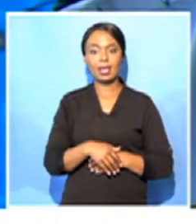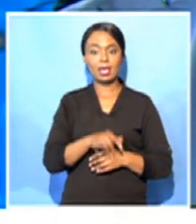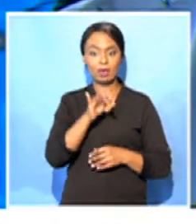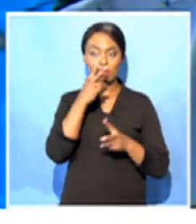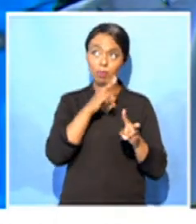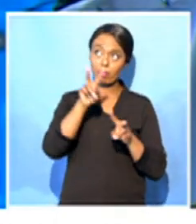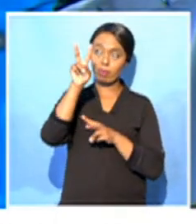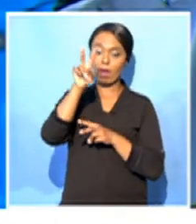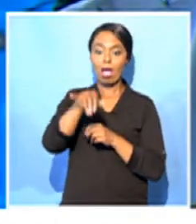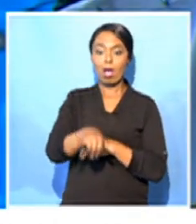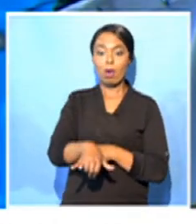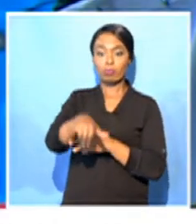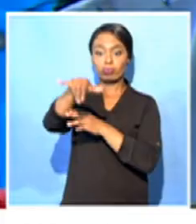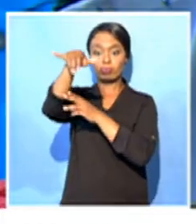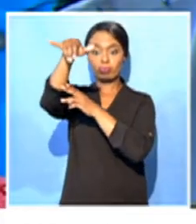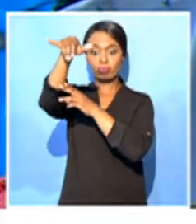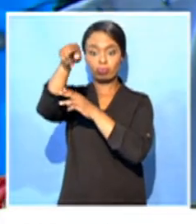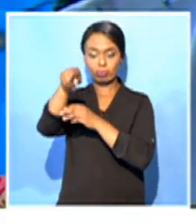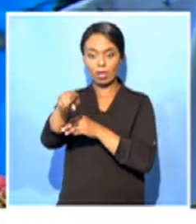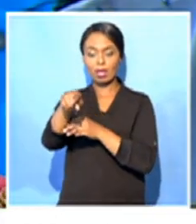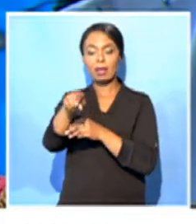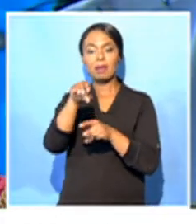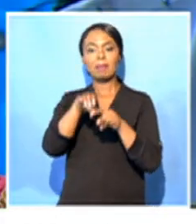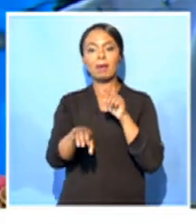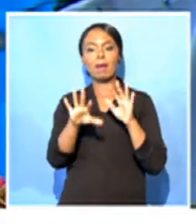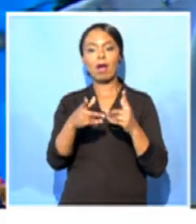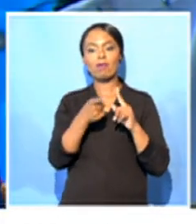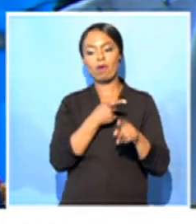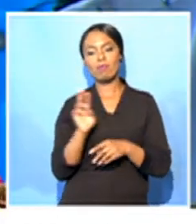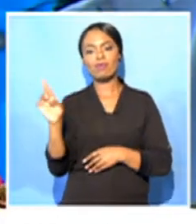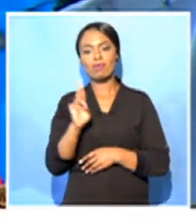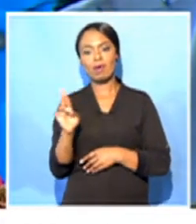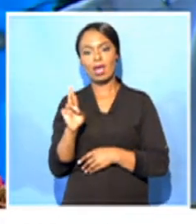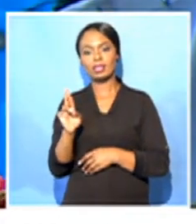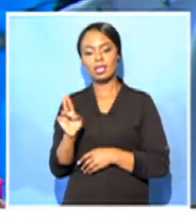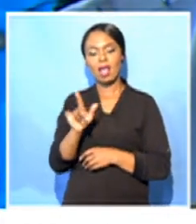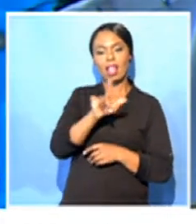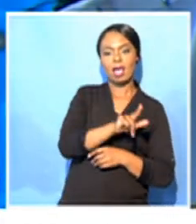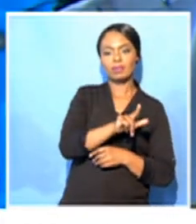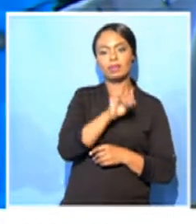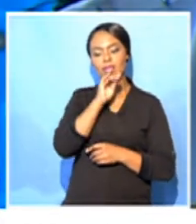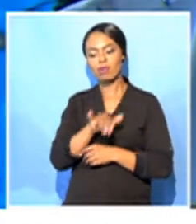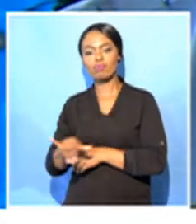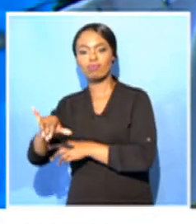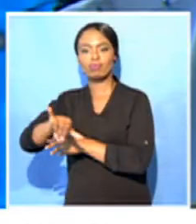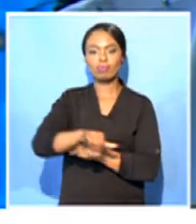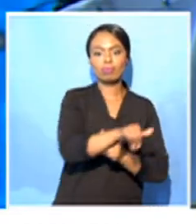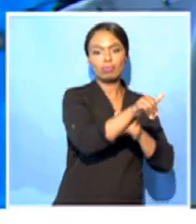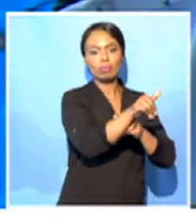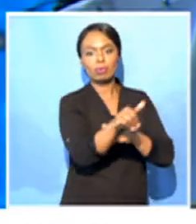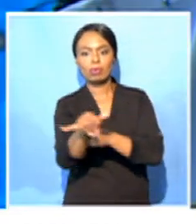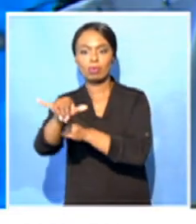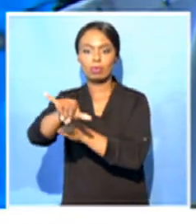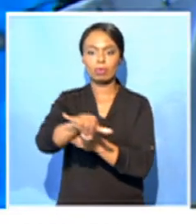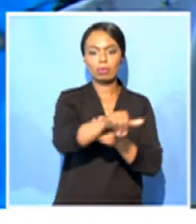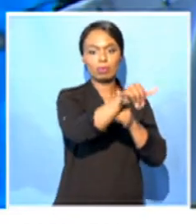reconnaissance profile is depicted in tight turns to the right and then to the left, and low passes as